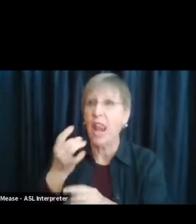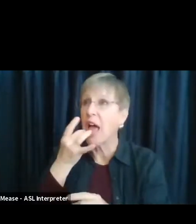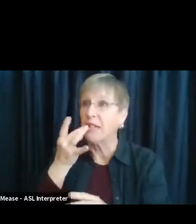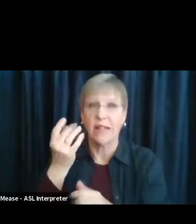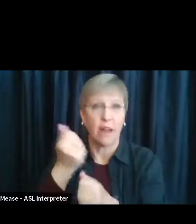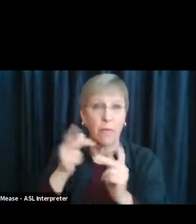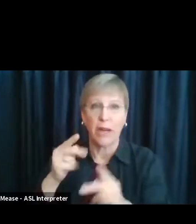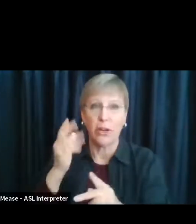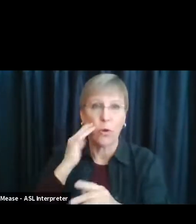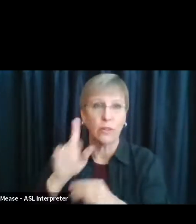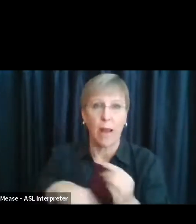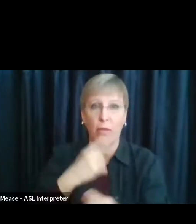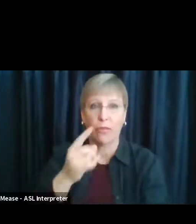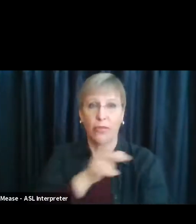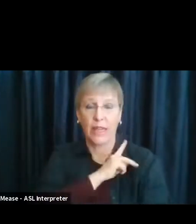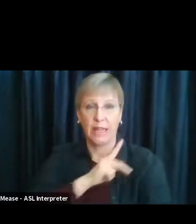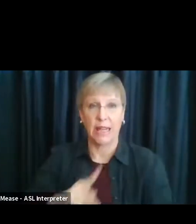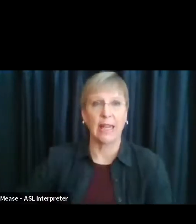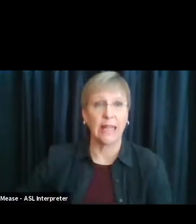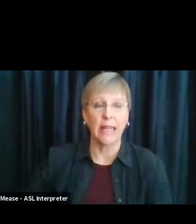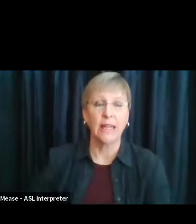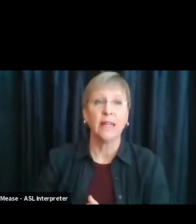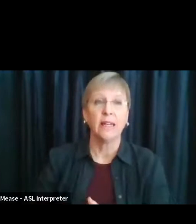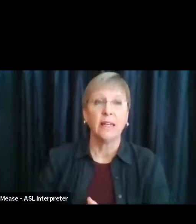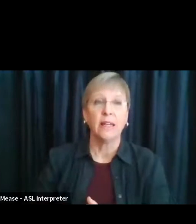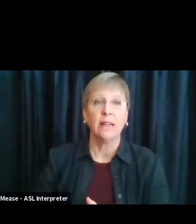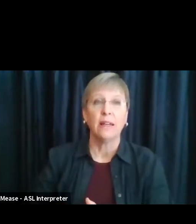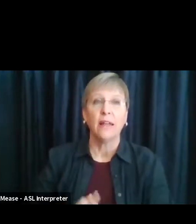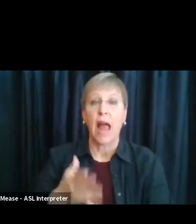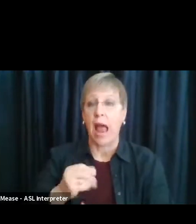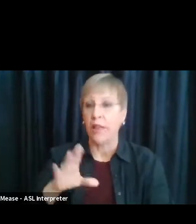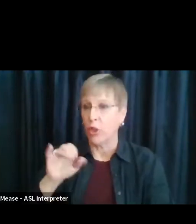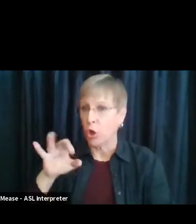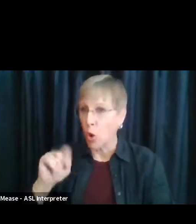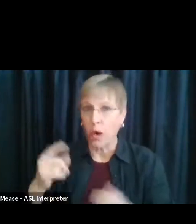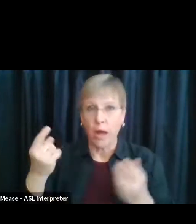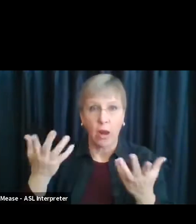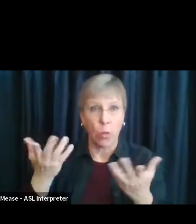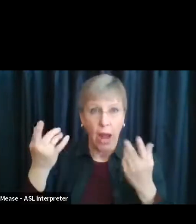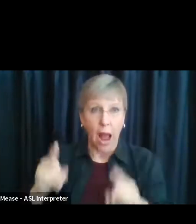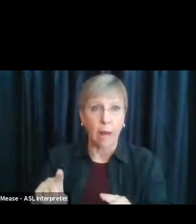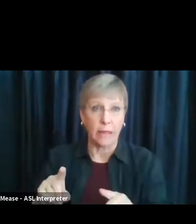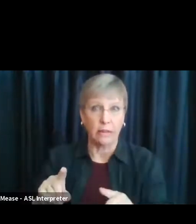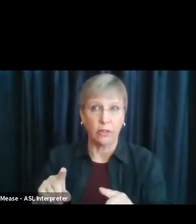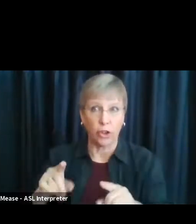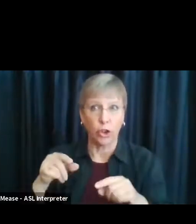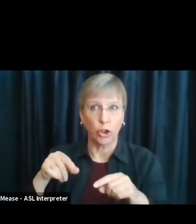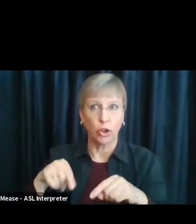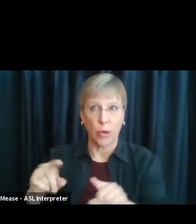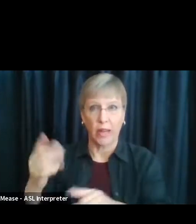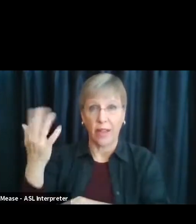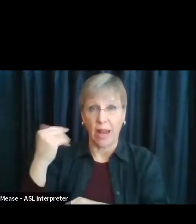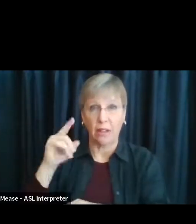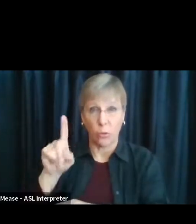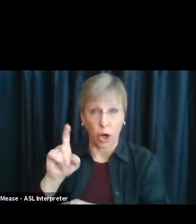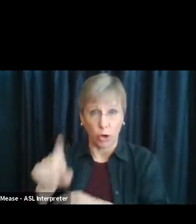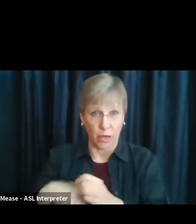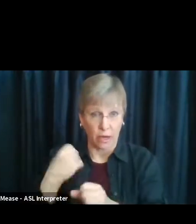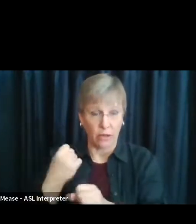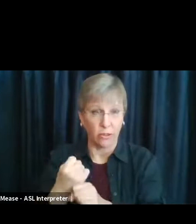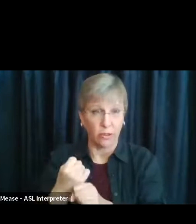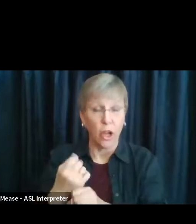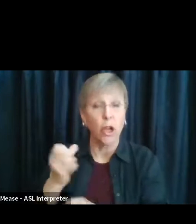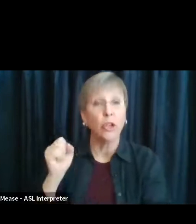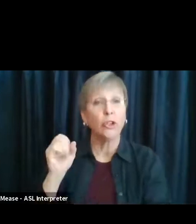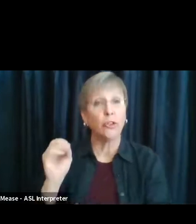knows about the king and the court and what has happened during the last centuries.